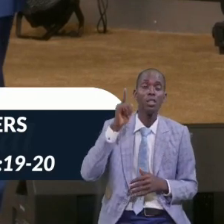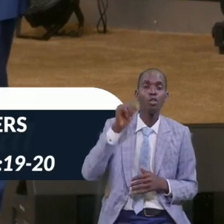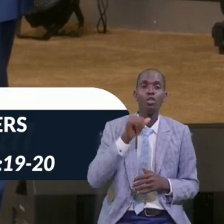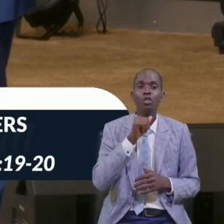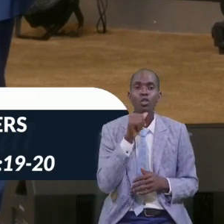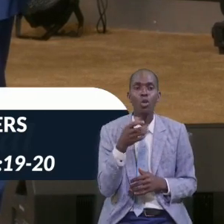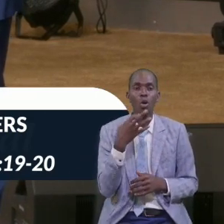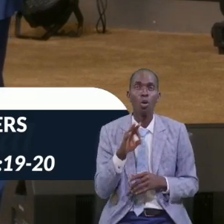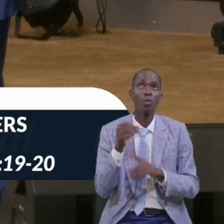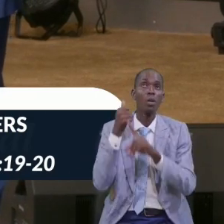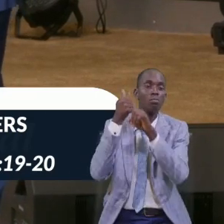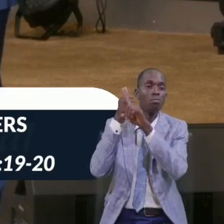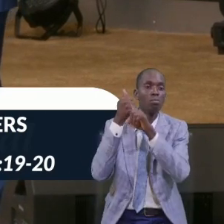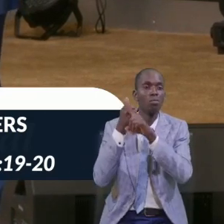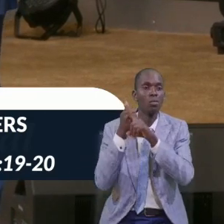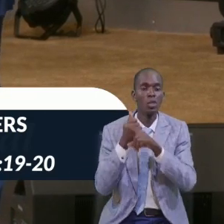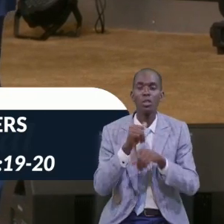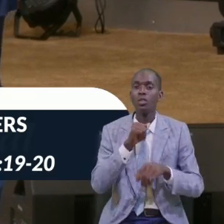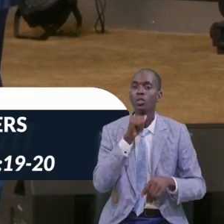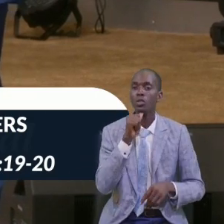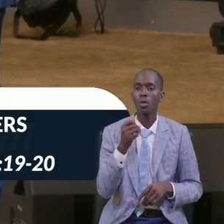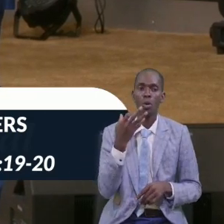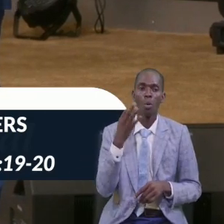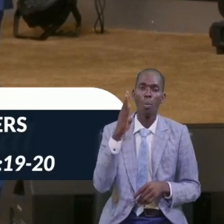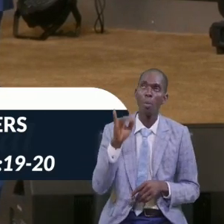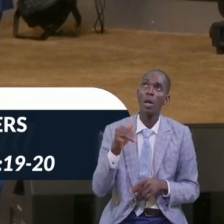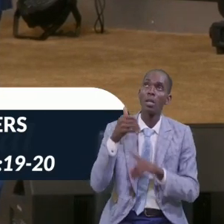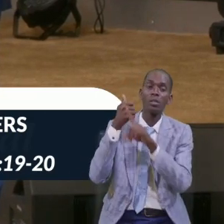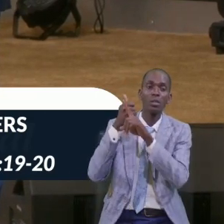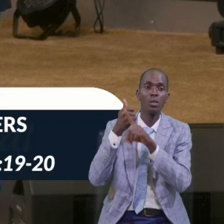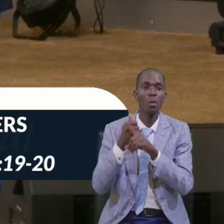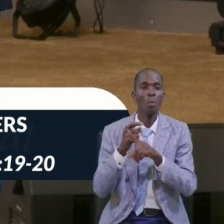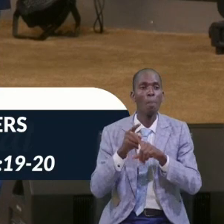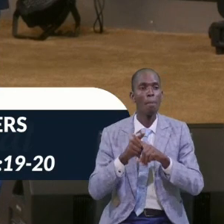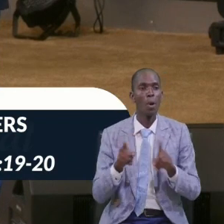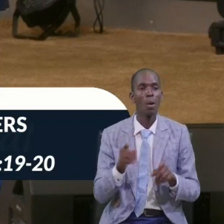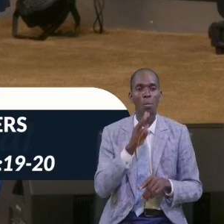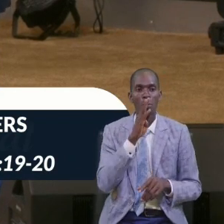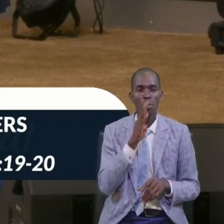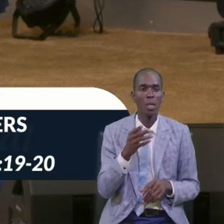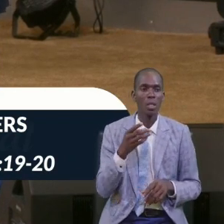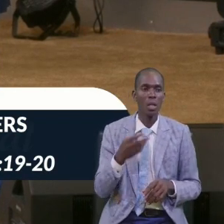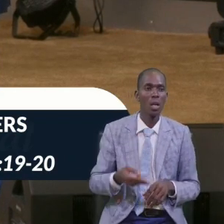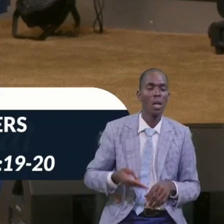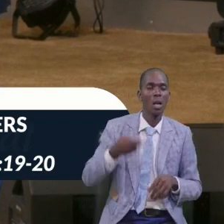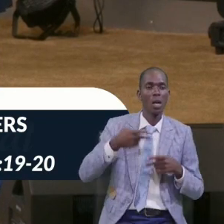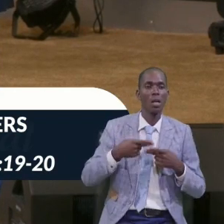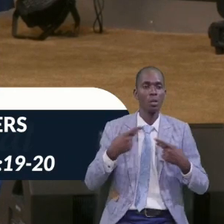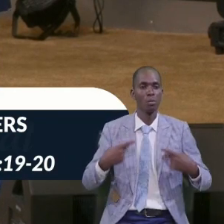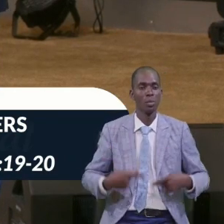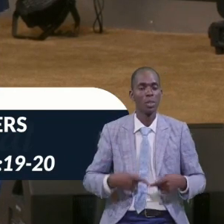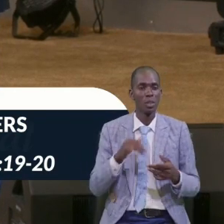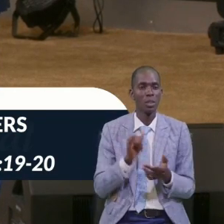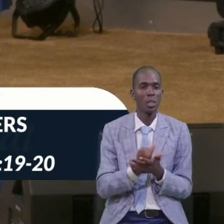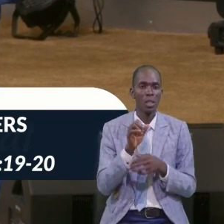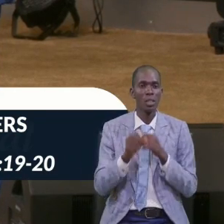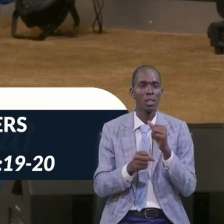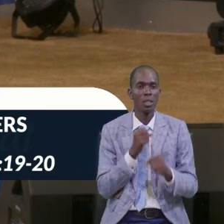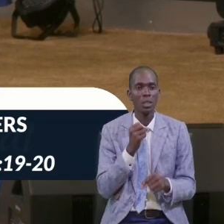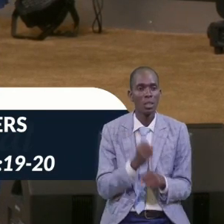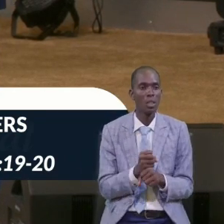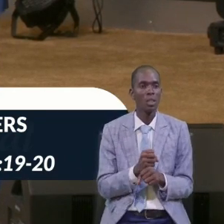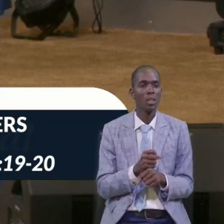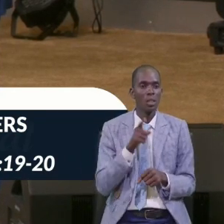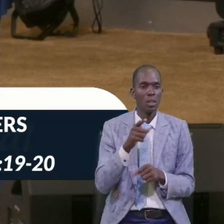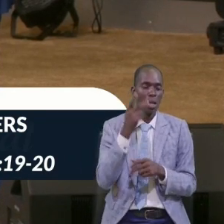not of himself, not by himself, but being the high priest that year,